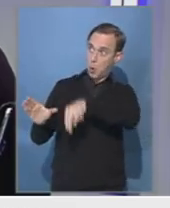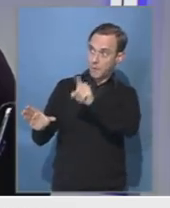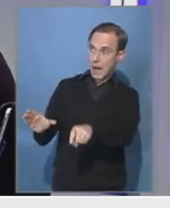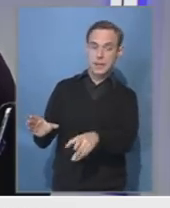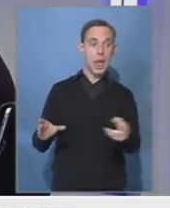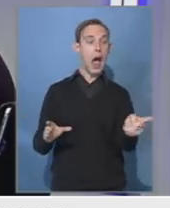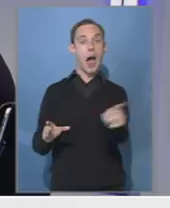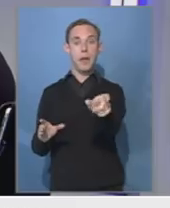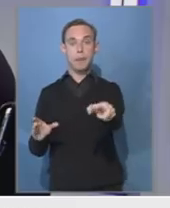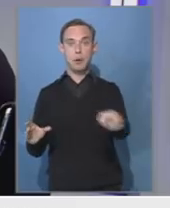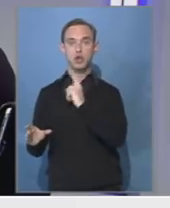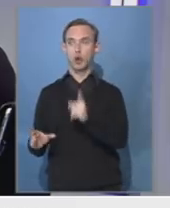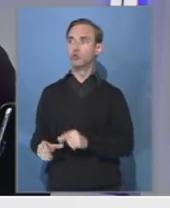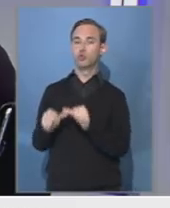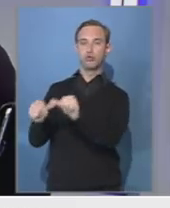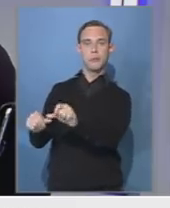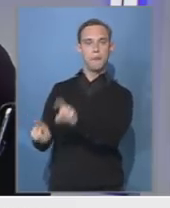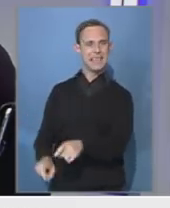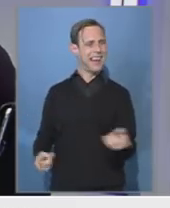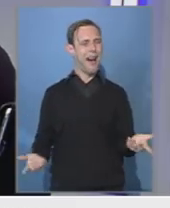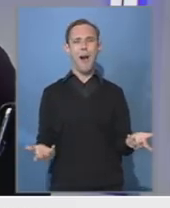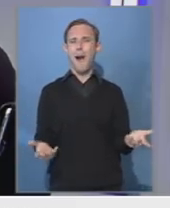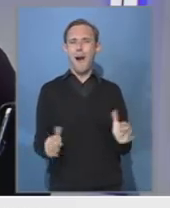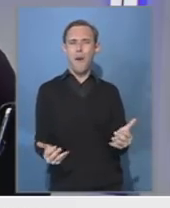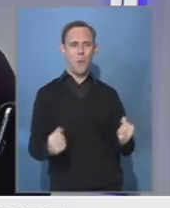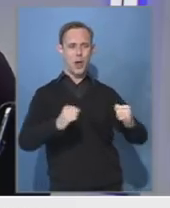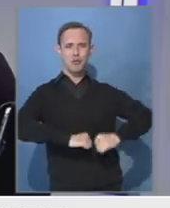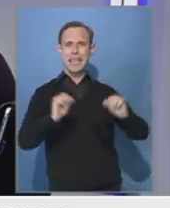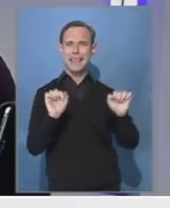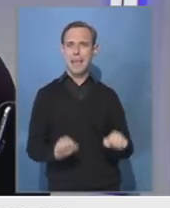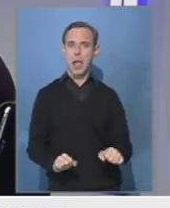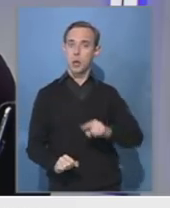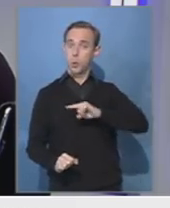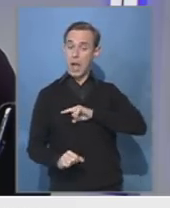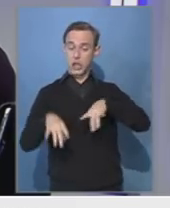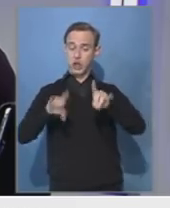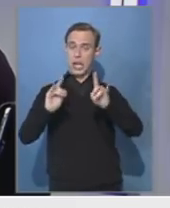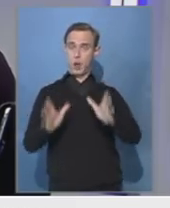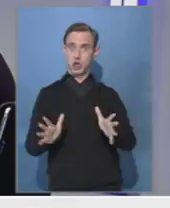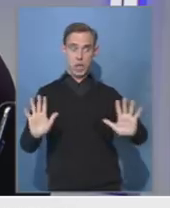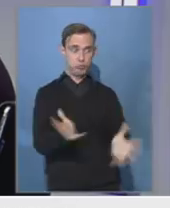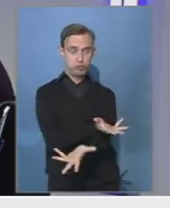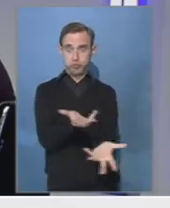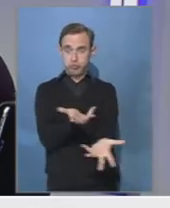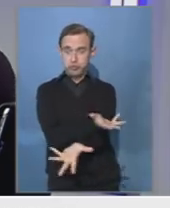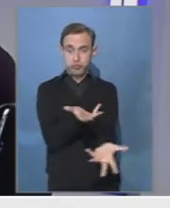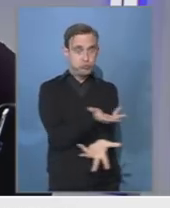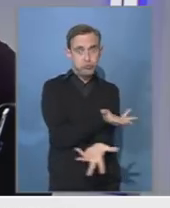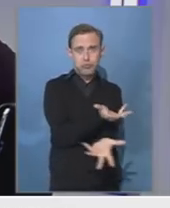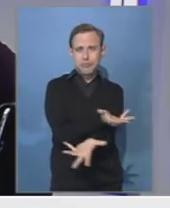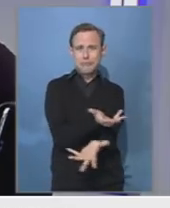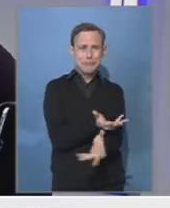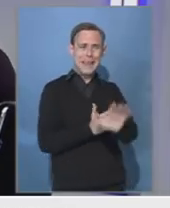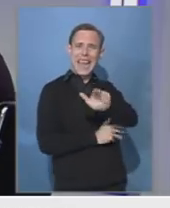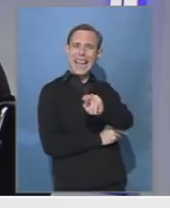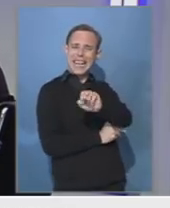they then get to the consensus? Is this a chairperson that's kind of reading the mood of the room, or